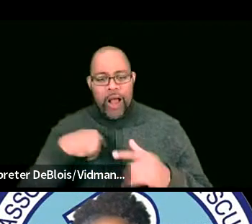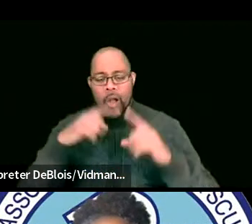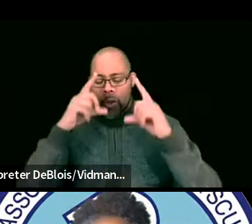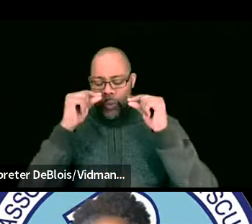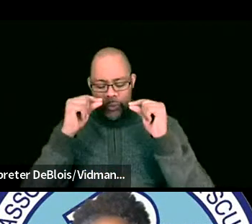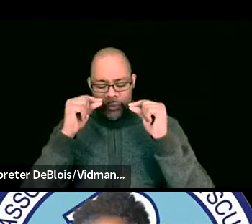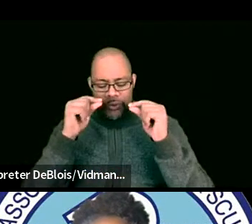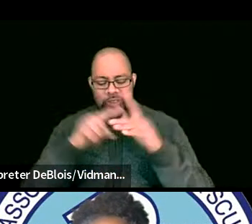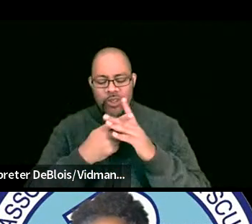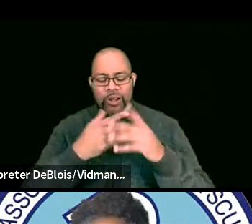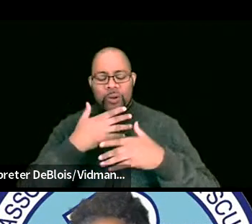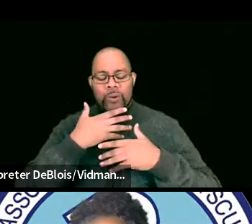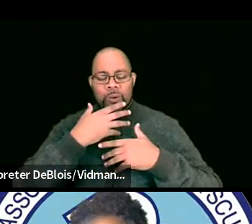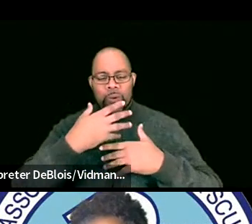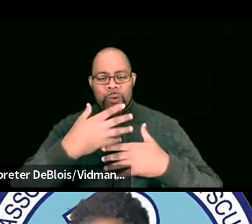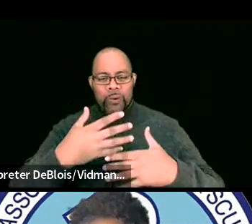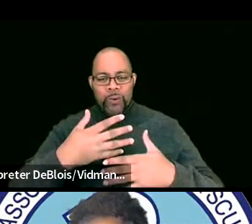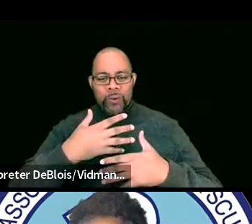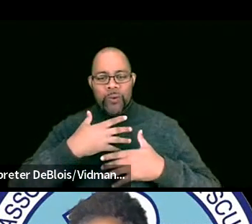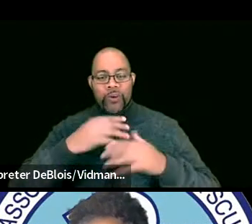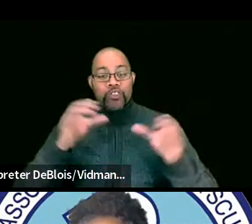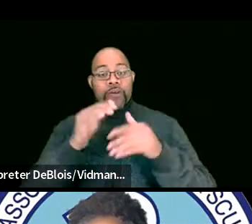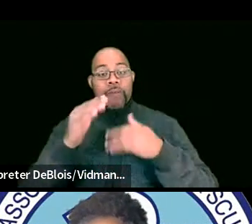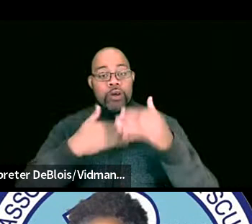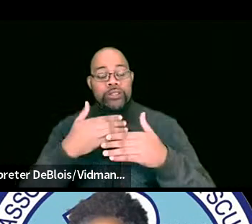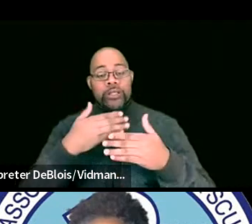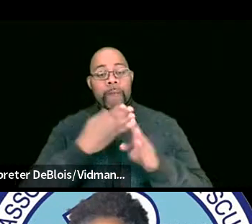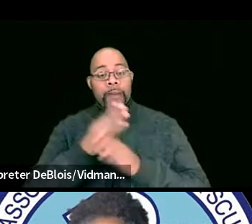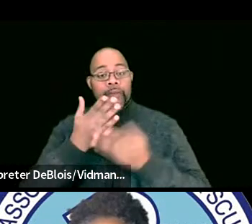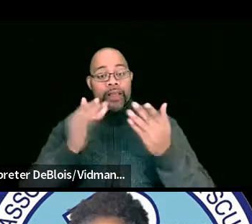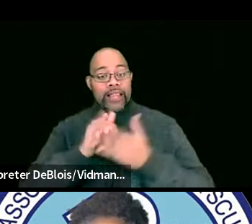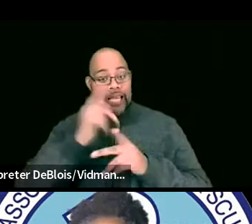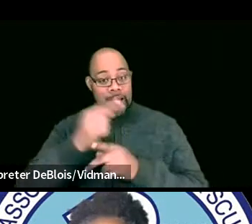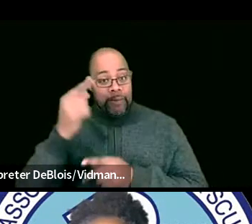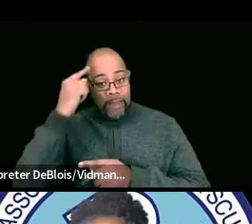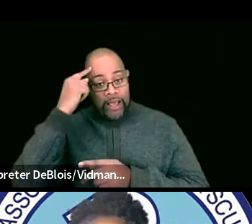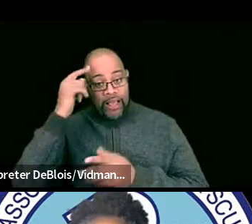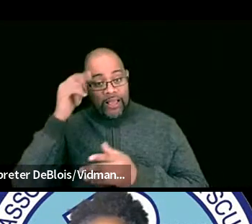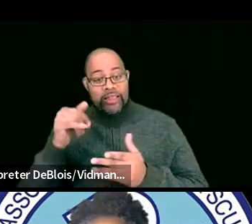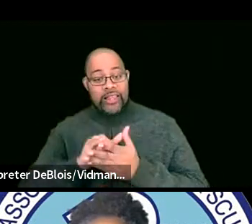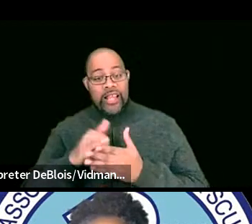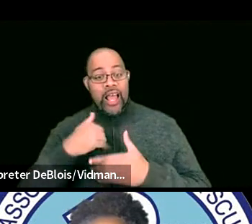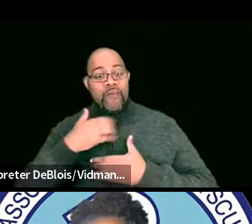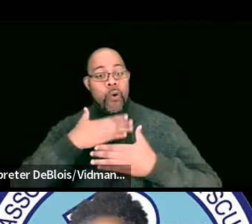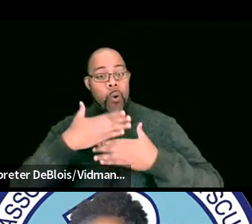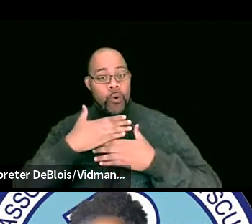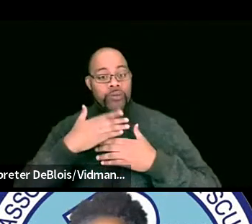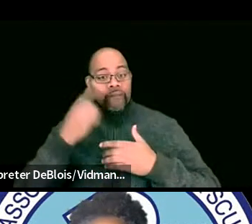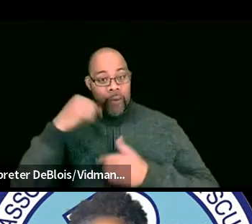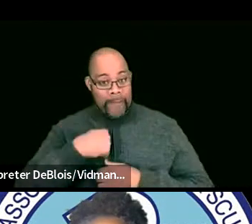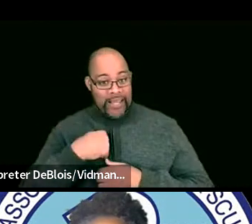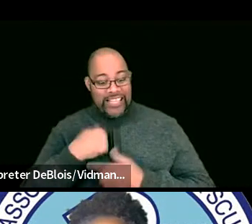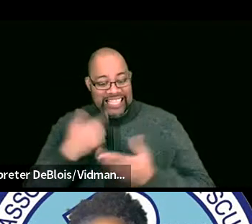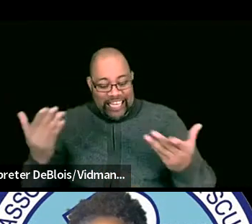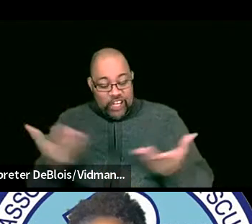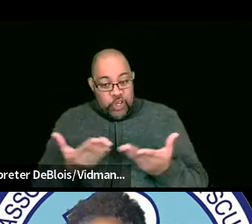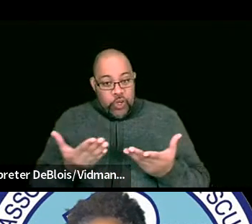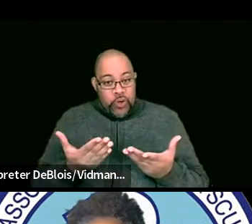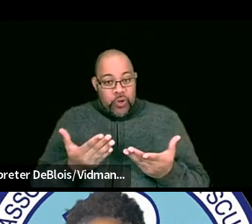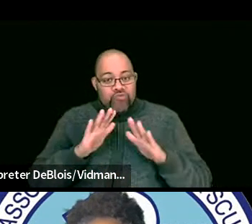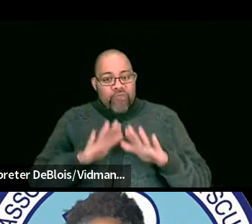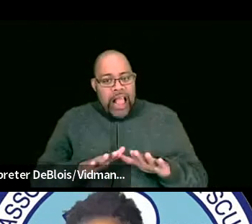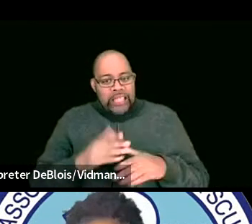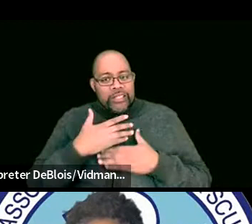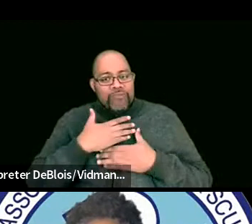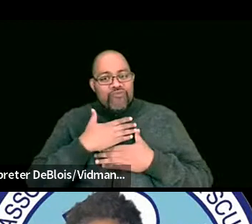and like start breathing. Like for the certification process, the main thing that stayed in my head was there's oxygen for me. It's right here. Just relax and